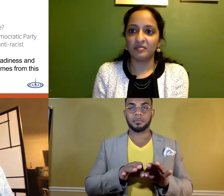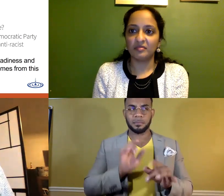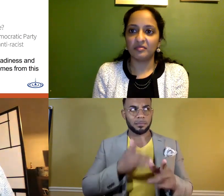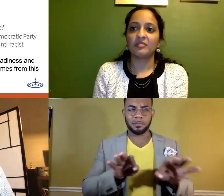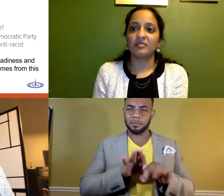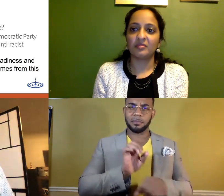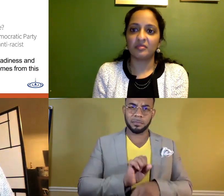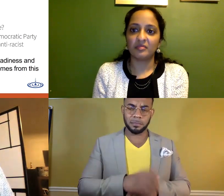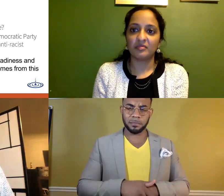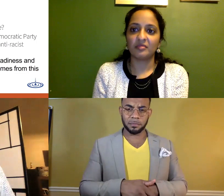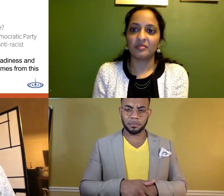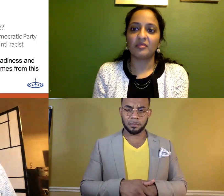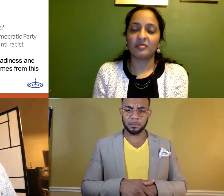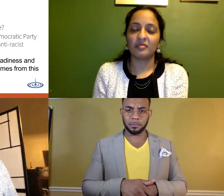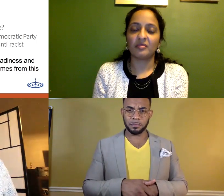work.